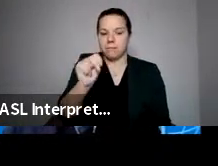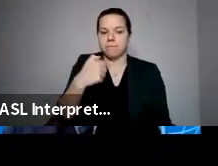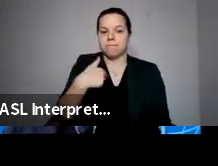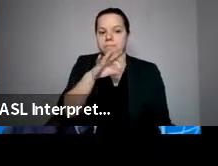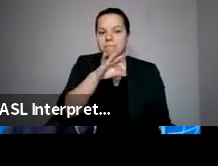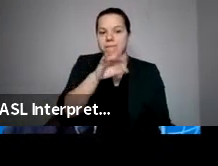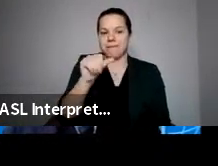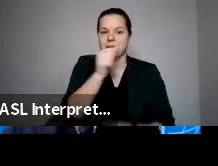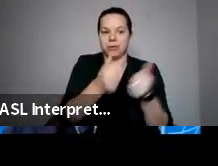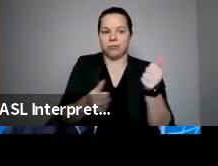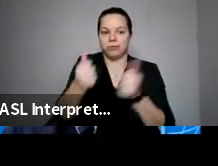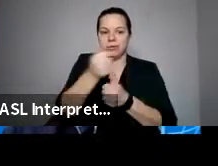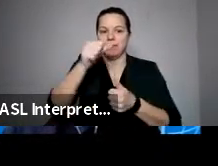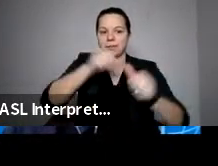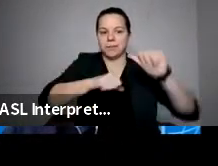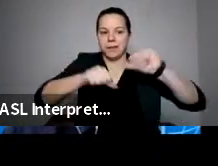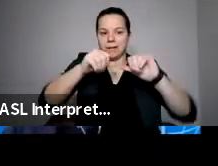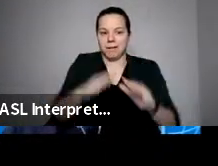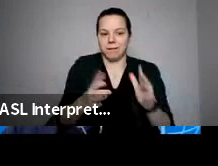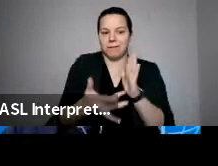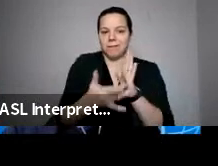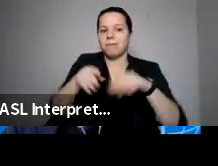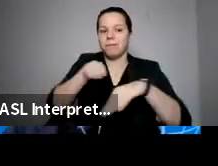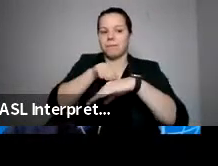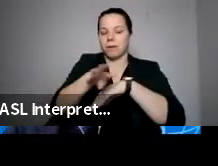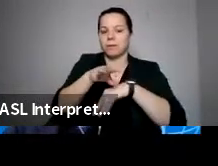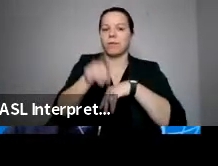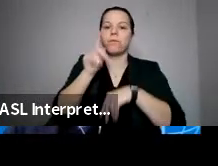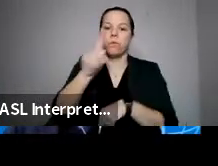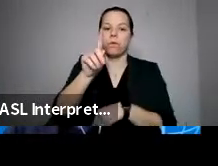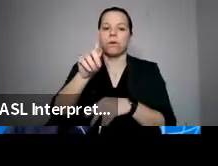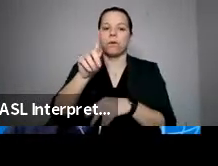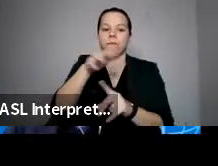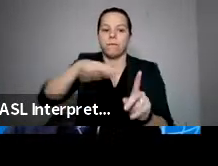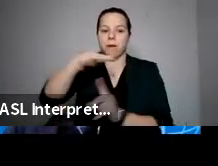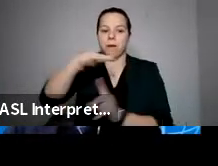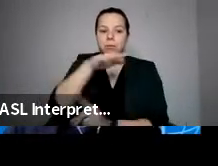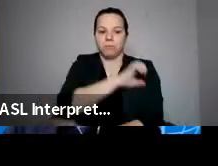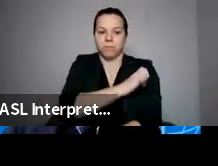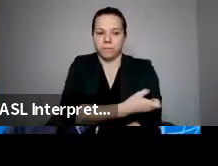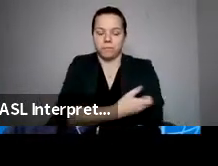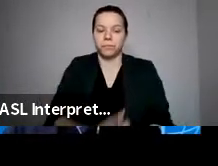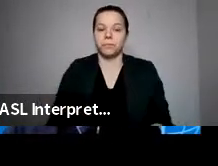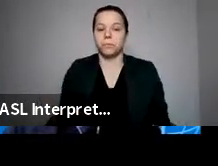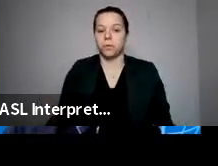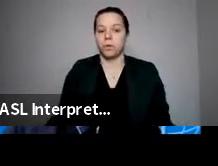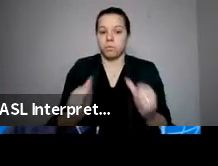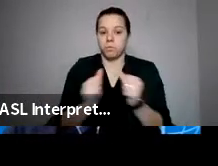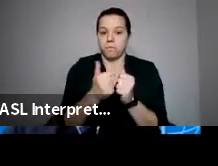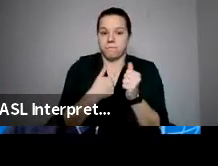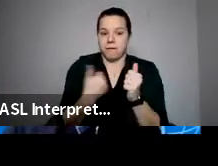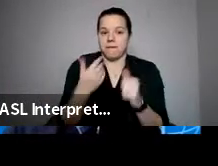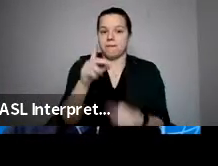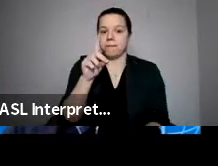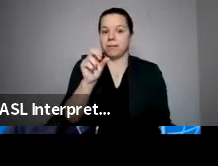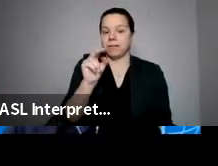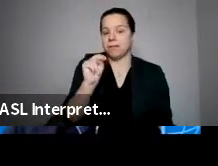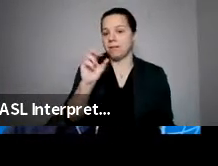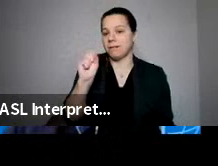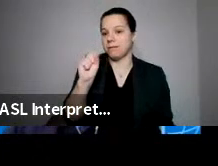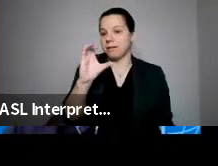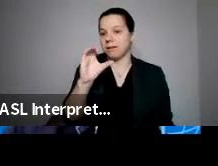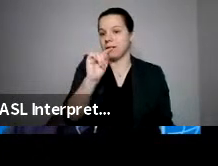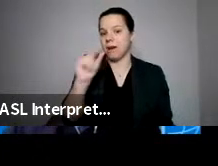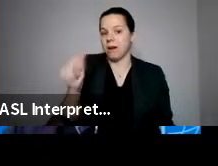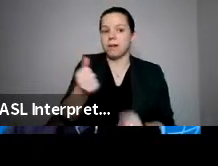FAA's Chief Scientific and Technical Advisor for Environment and Energy. With me tonight, we have Don Scotta. He's